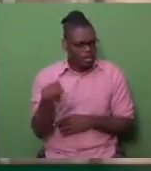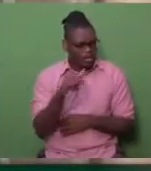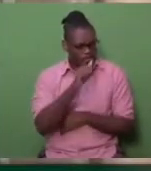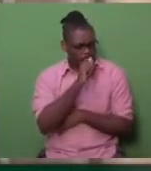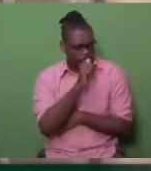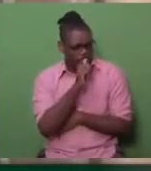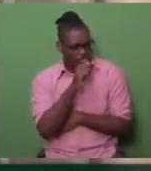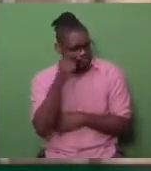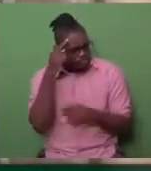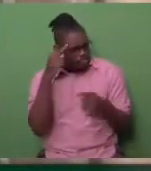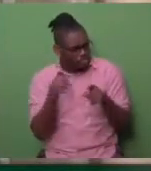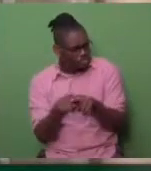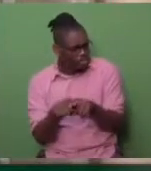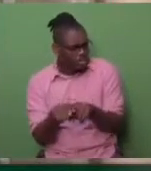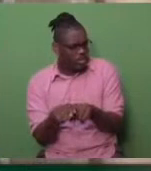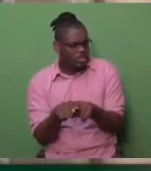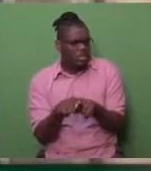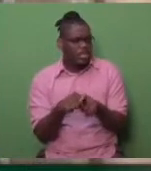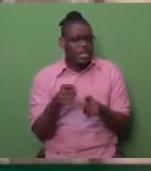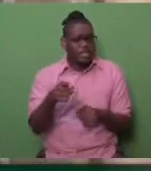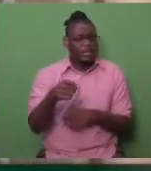public official, and I have received